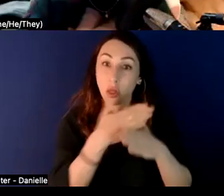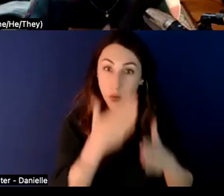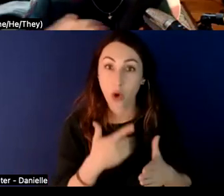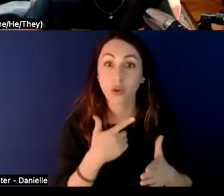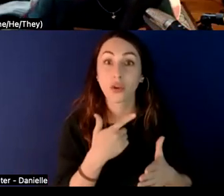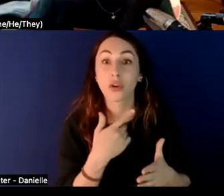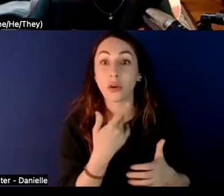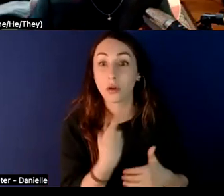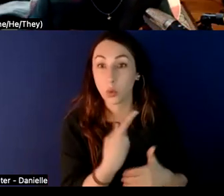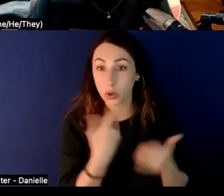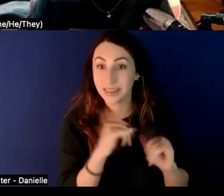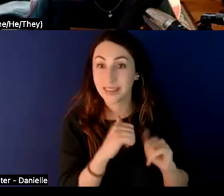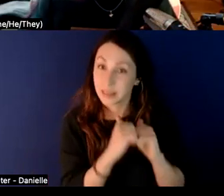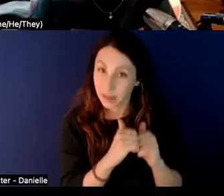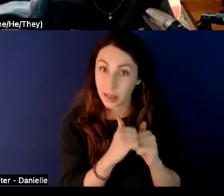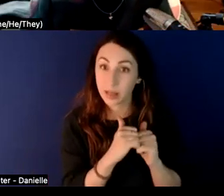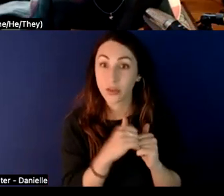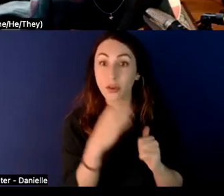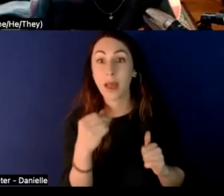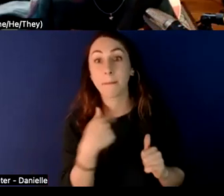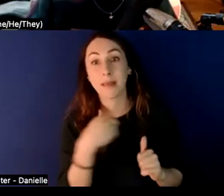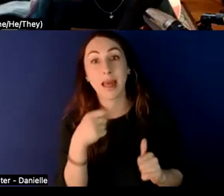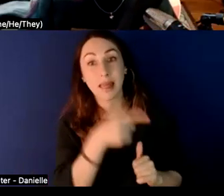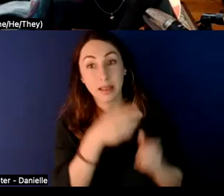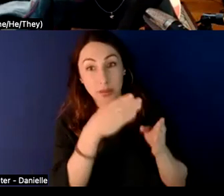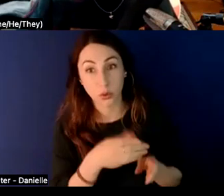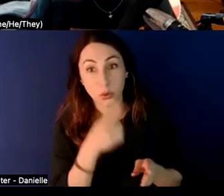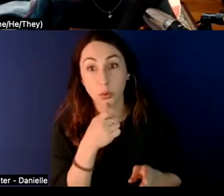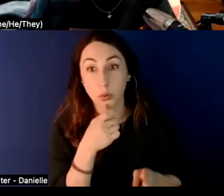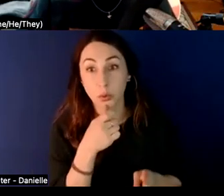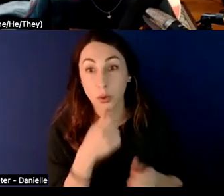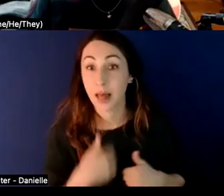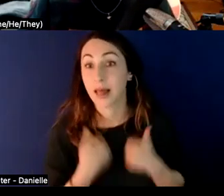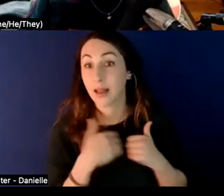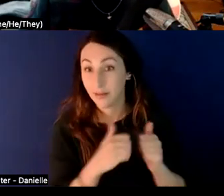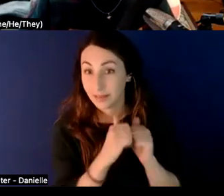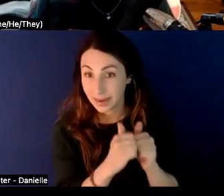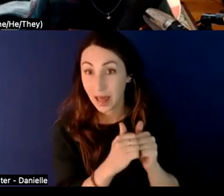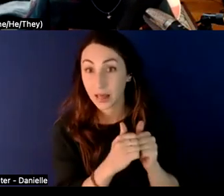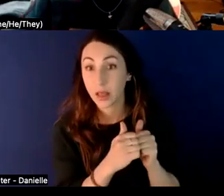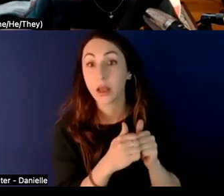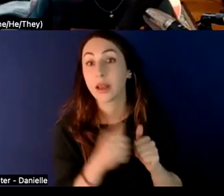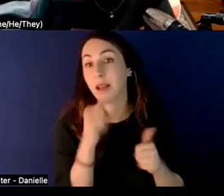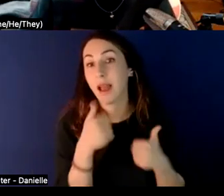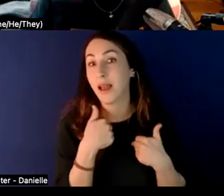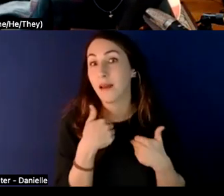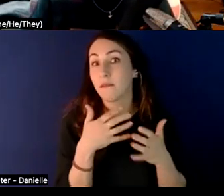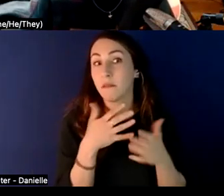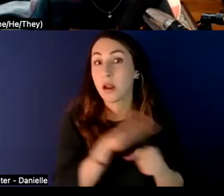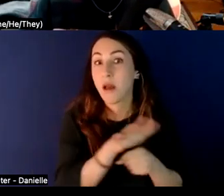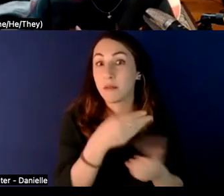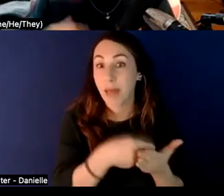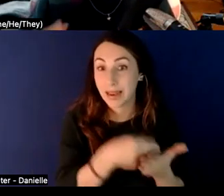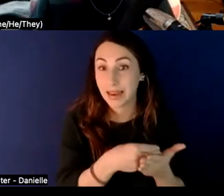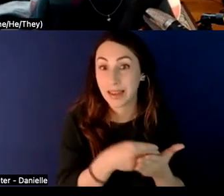with and was talking to at the same time. And me and this partner who I live with, we were financially insecure. And so the person that assaulted me